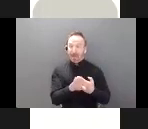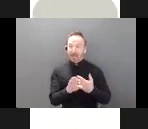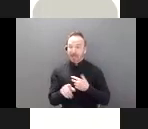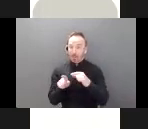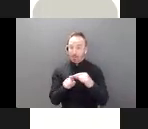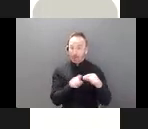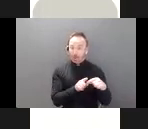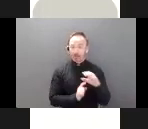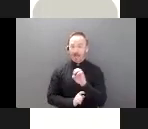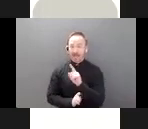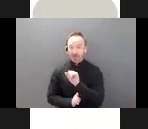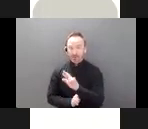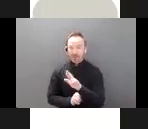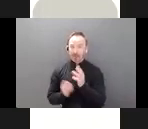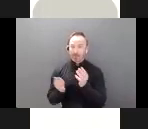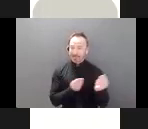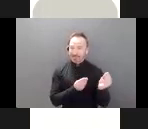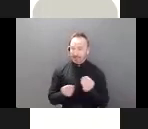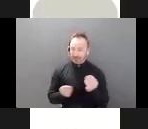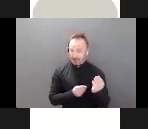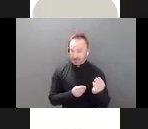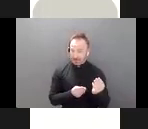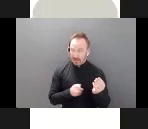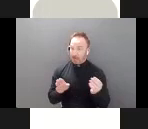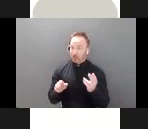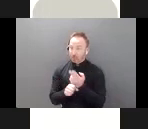and with great respect and